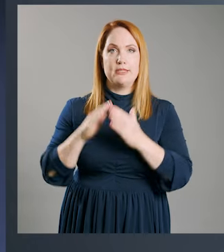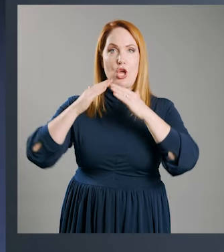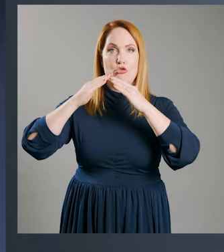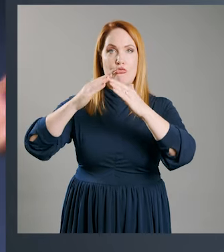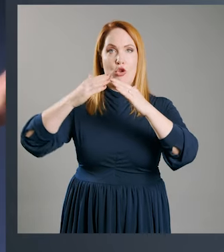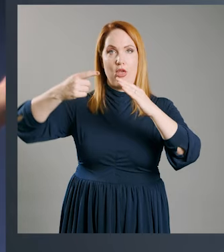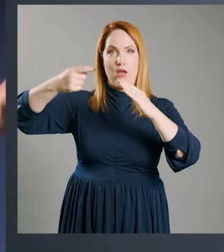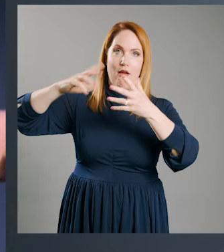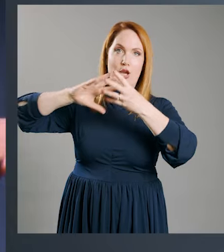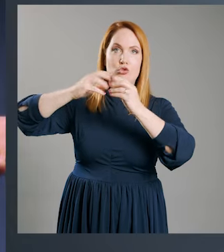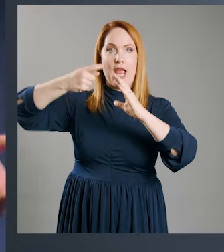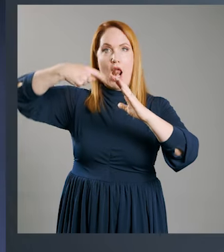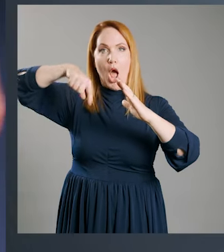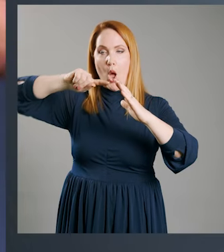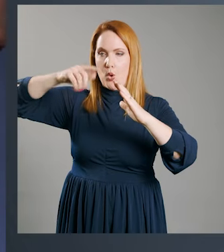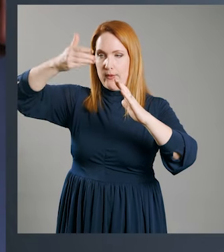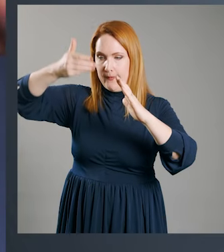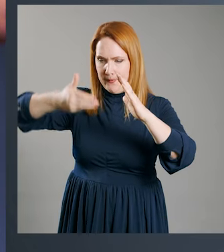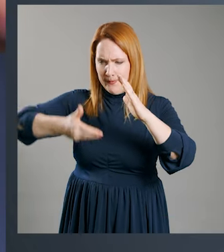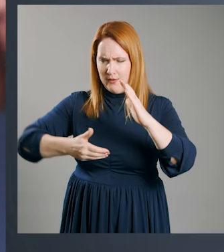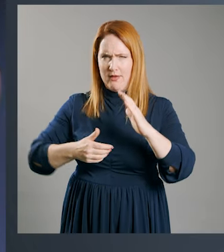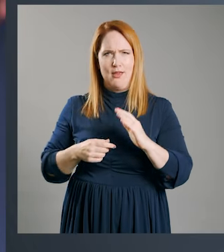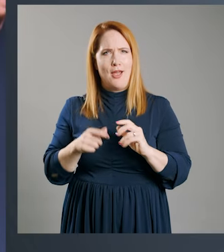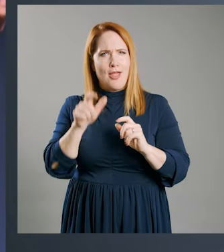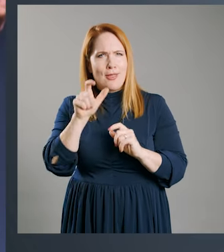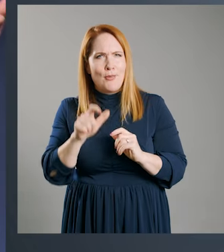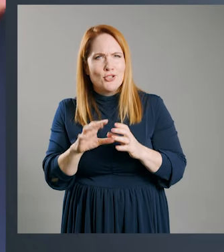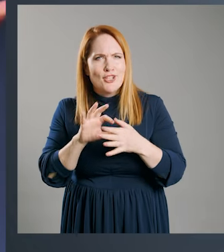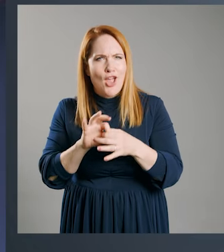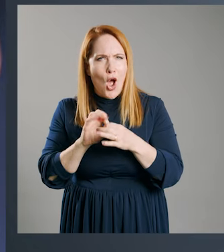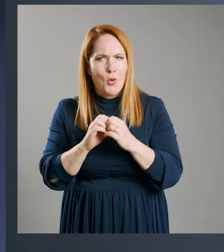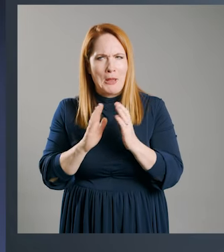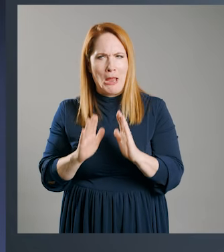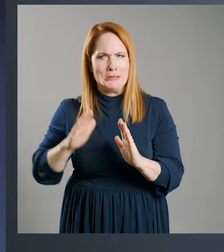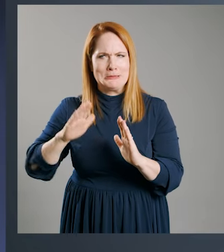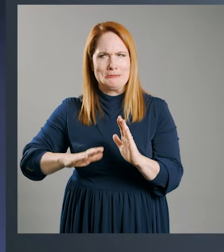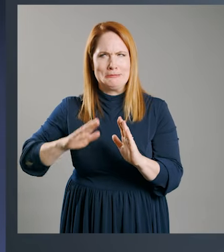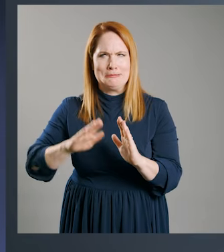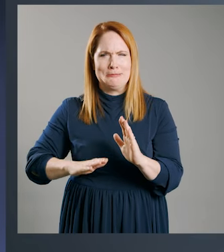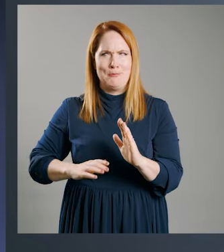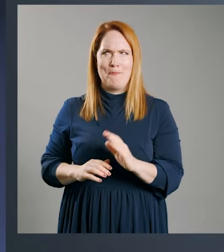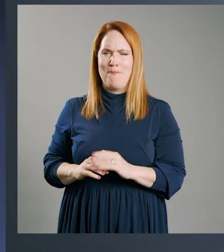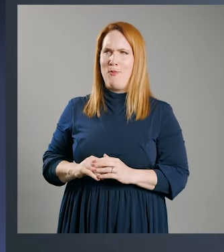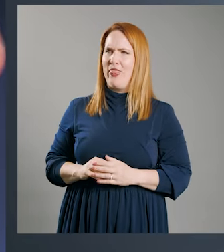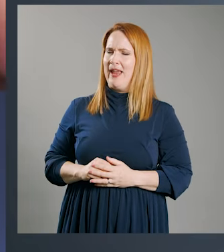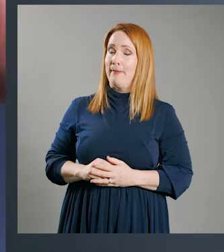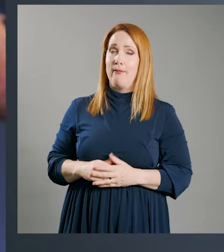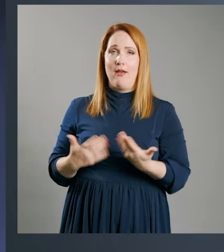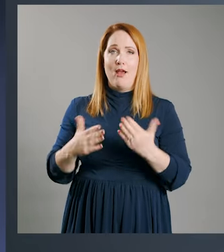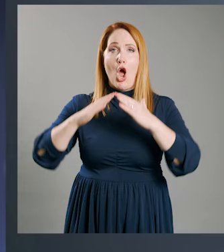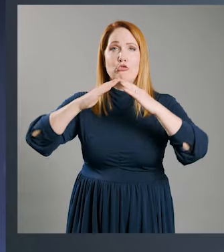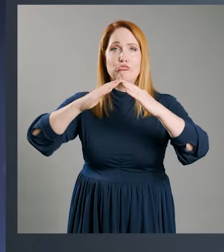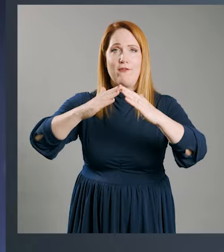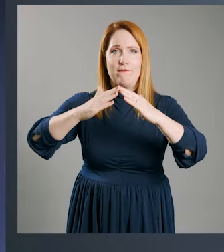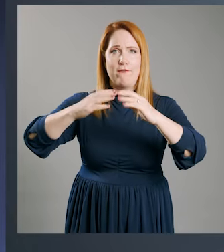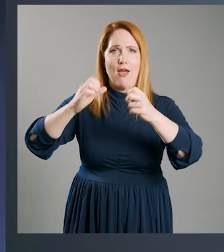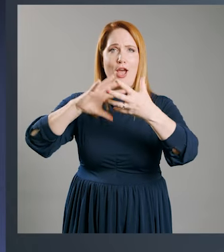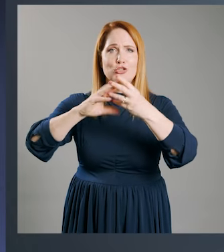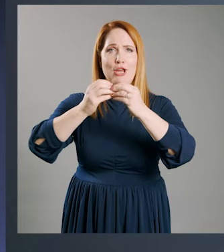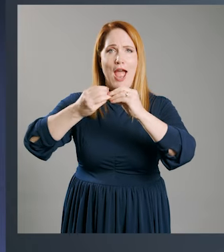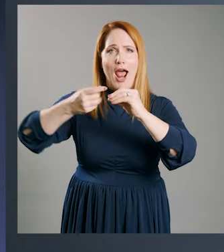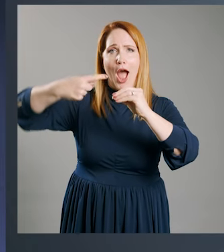roof. That was their faith. So they made this hole. I always feel sorry for the person whose house it was actually. They made a hole in the roof and they lowered